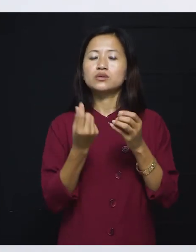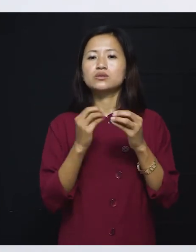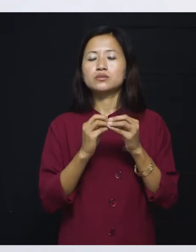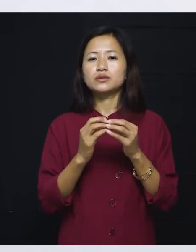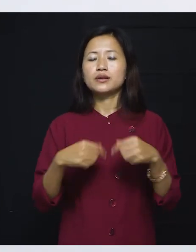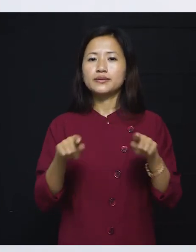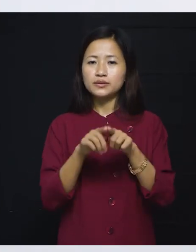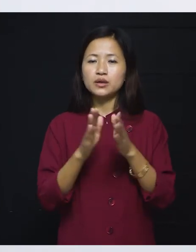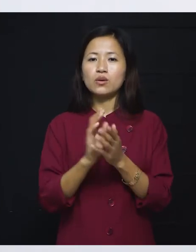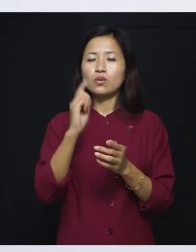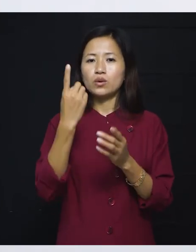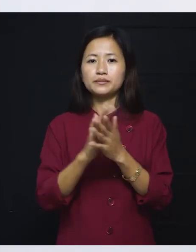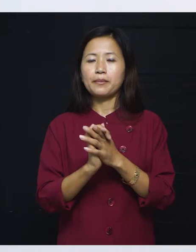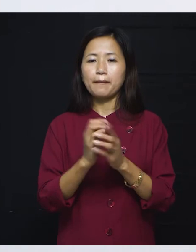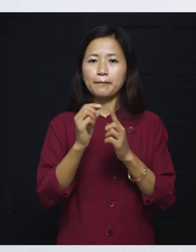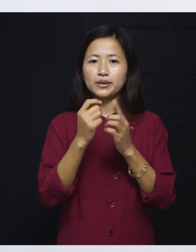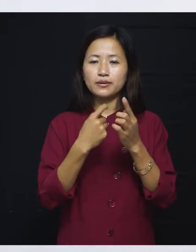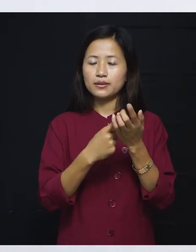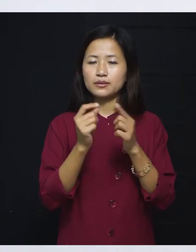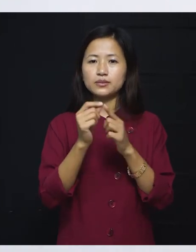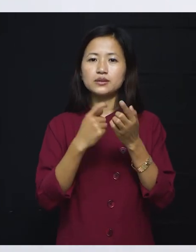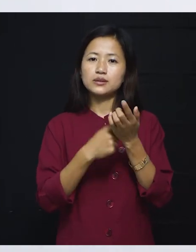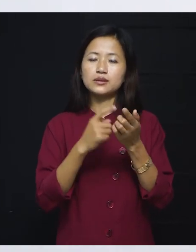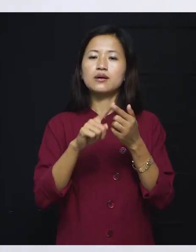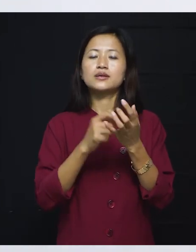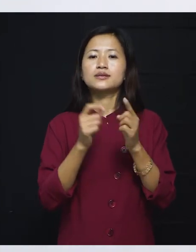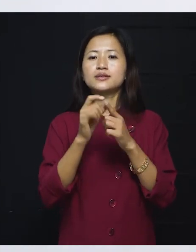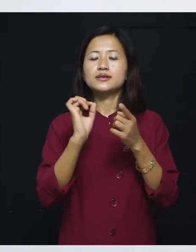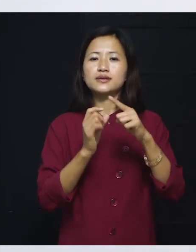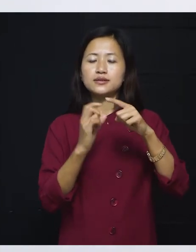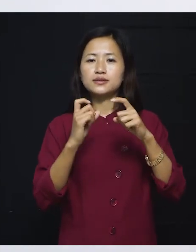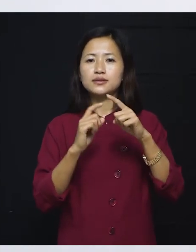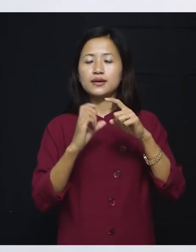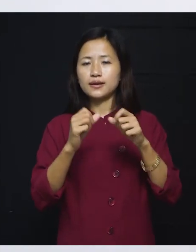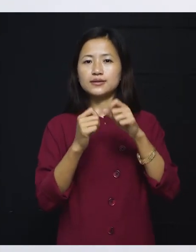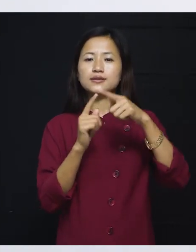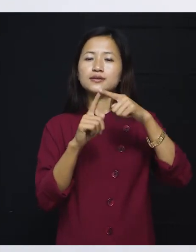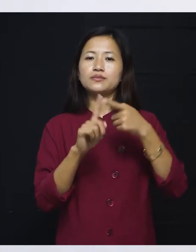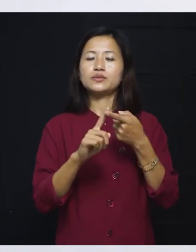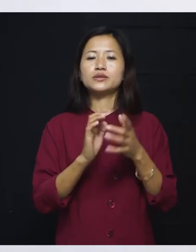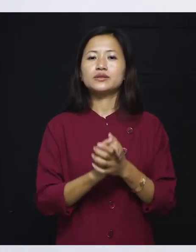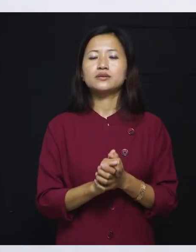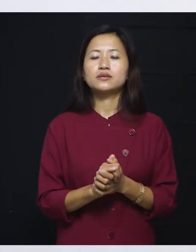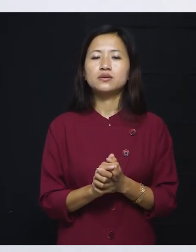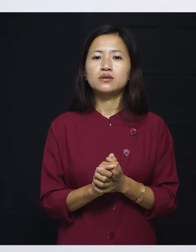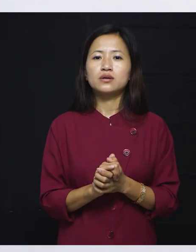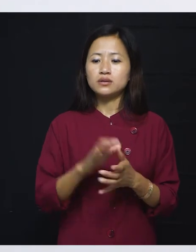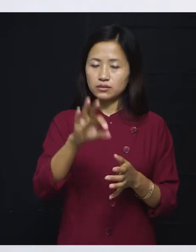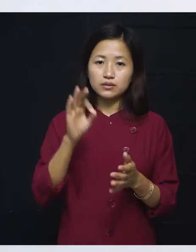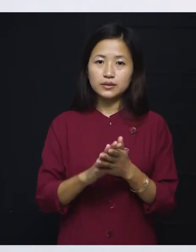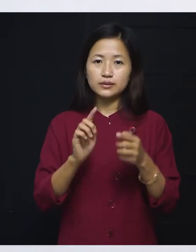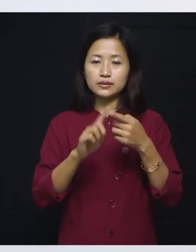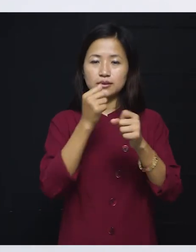predicate. I repeat, a simple sentence will have only one subject and one predicate. So you can take